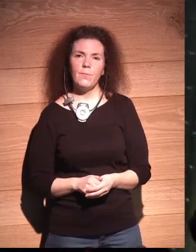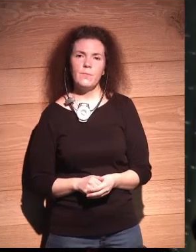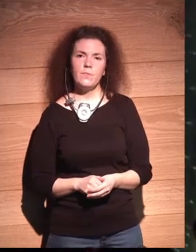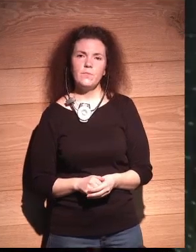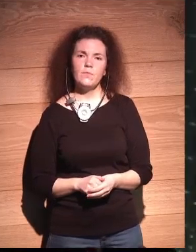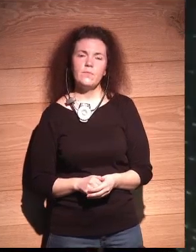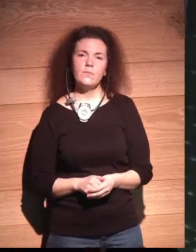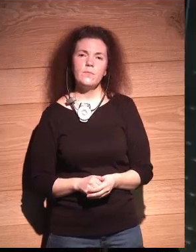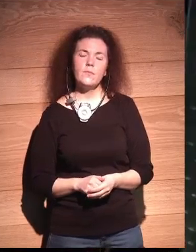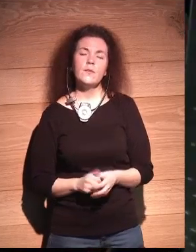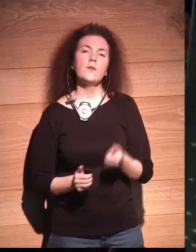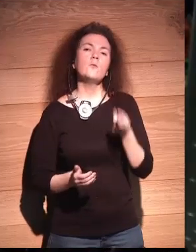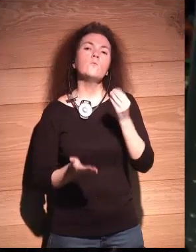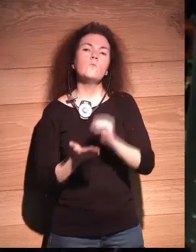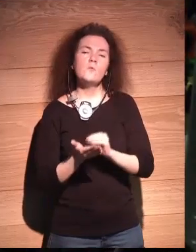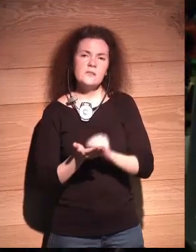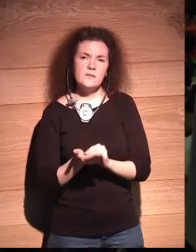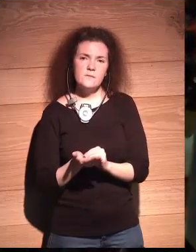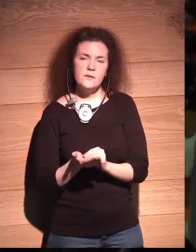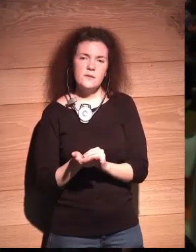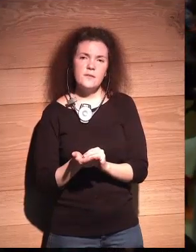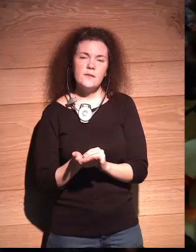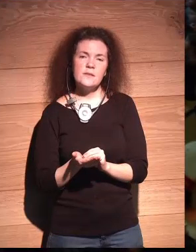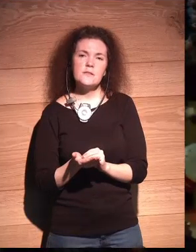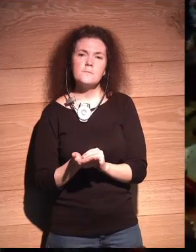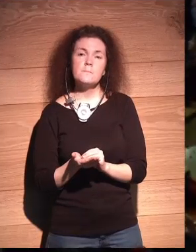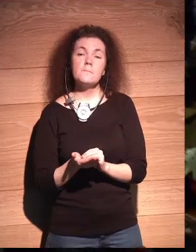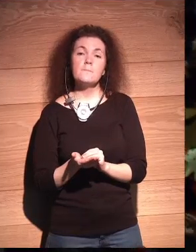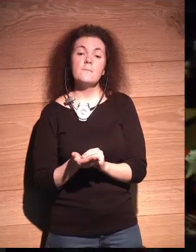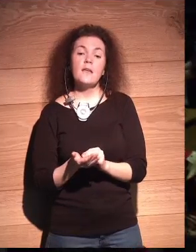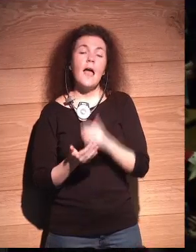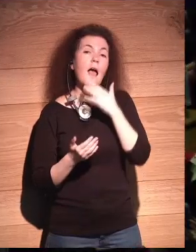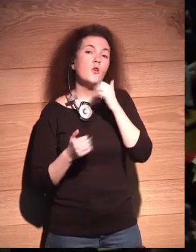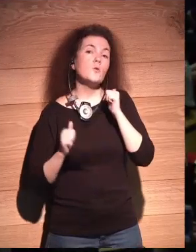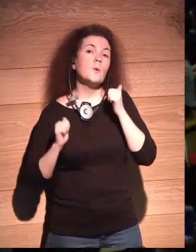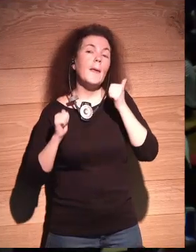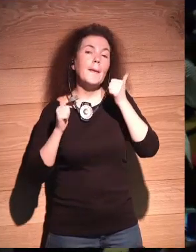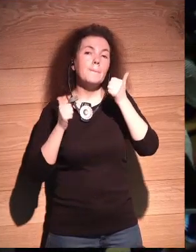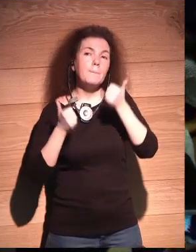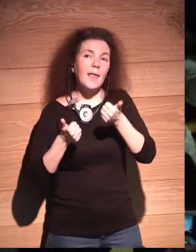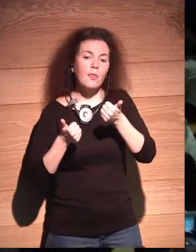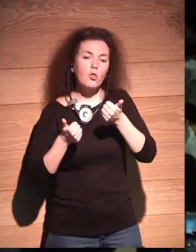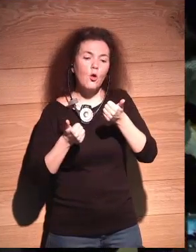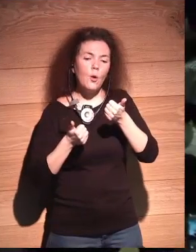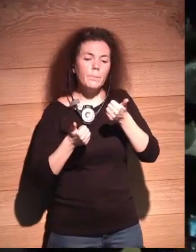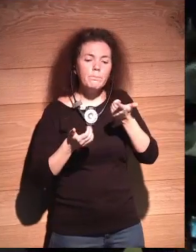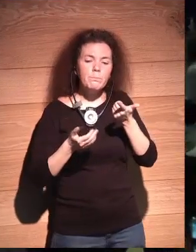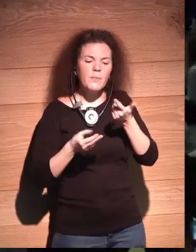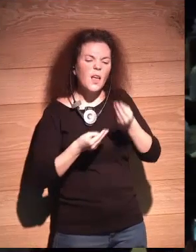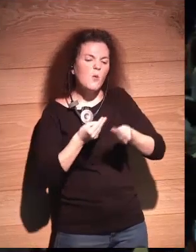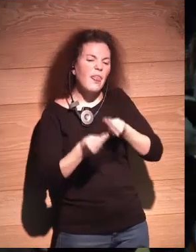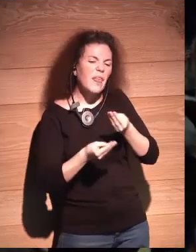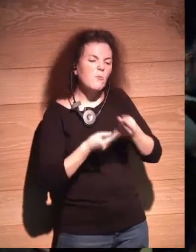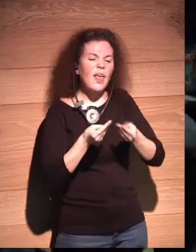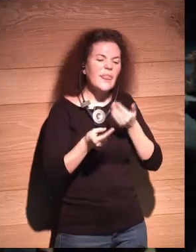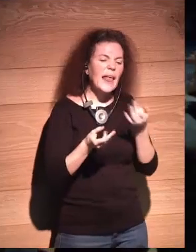And many times when I'm starting something that I don't really know what I'm going to do, I make some kind of diagram about it. Now, so today